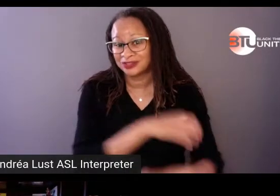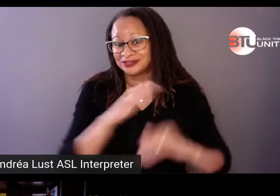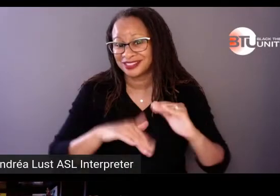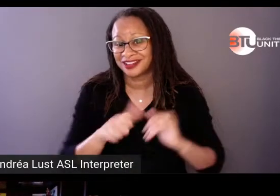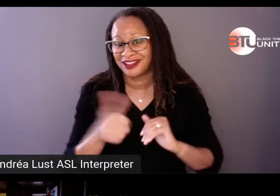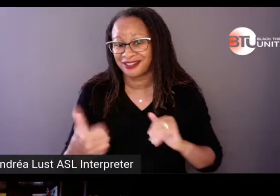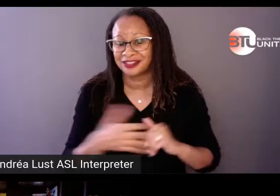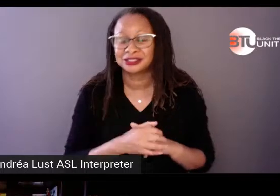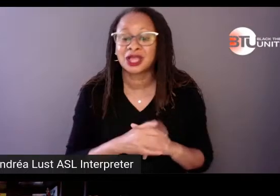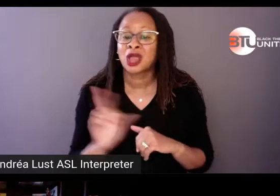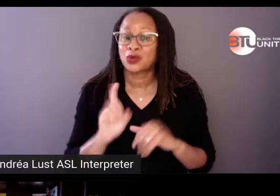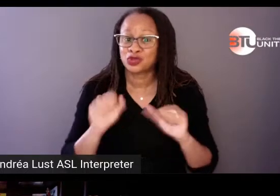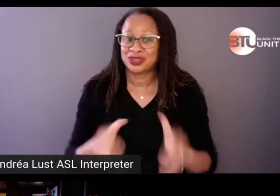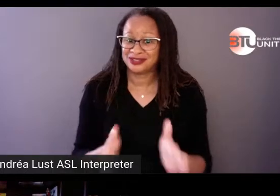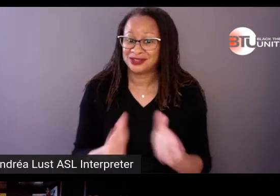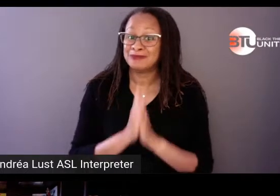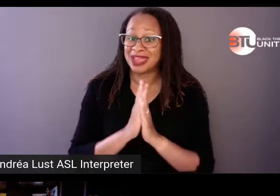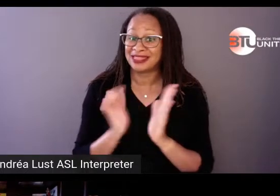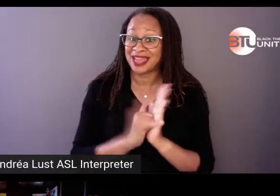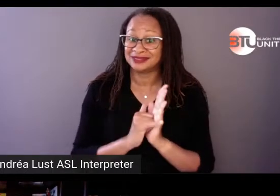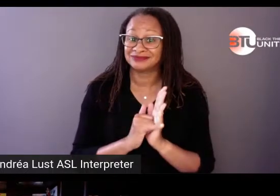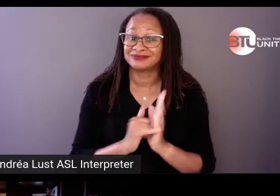able to demand that.